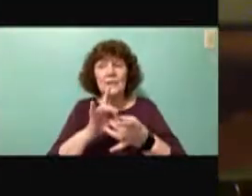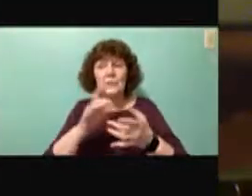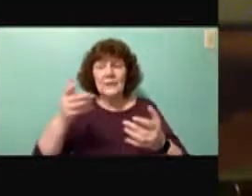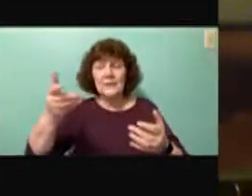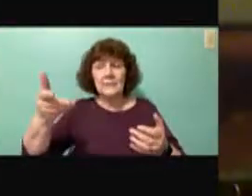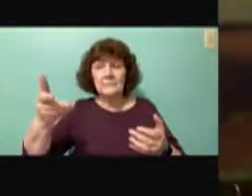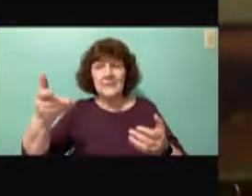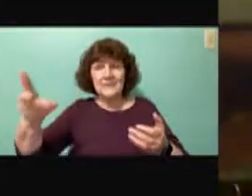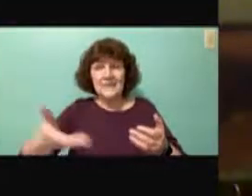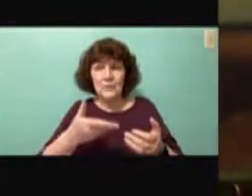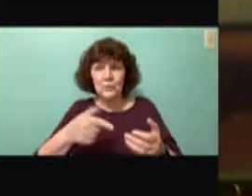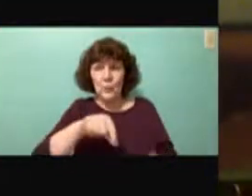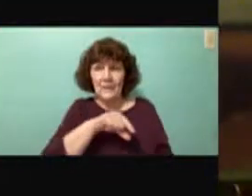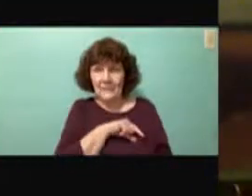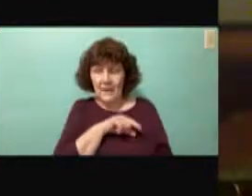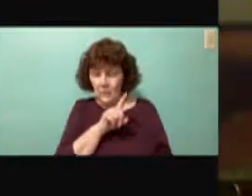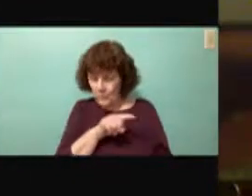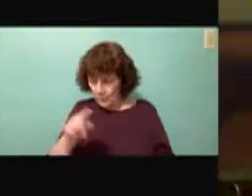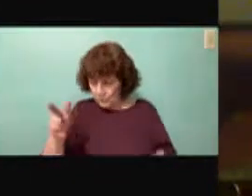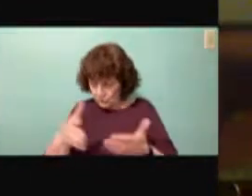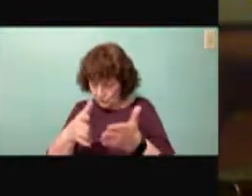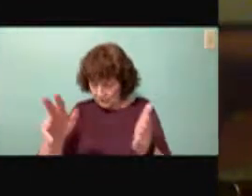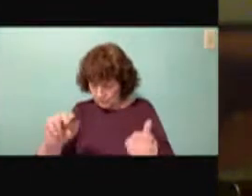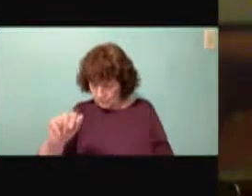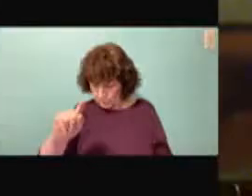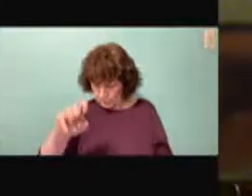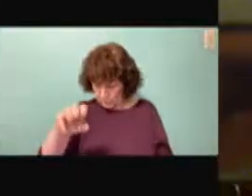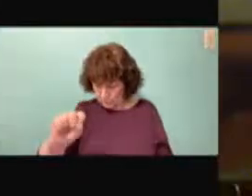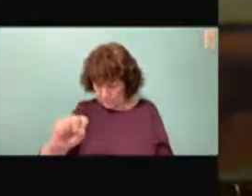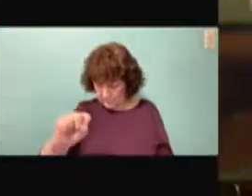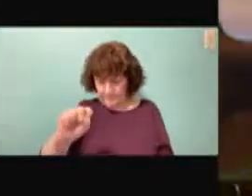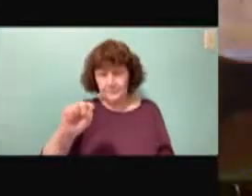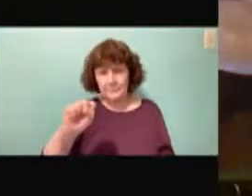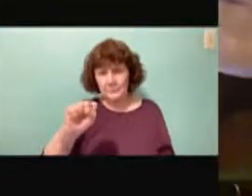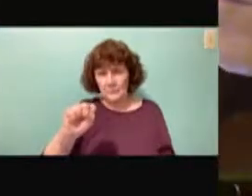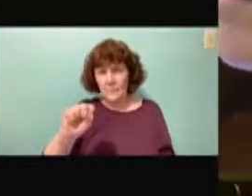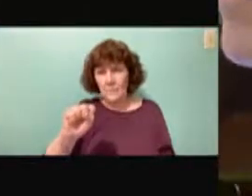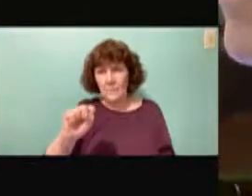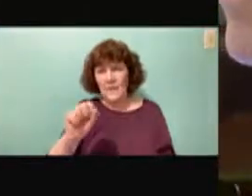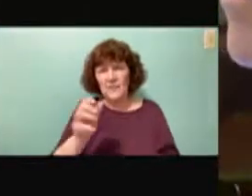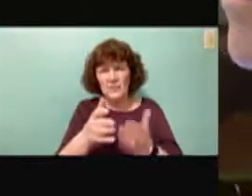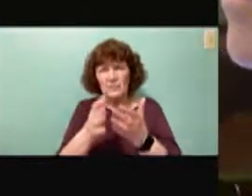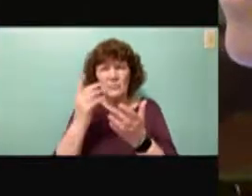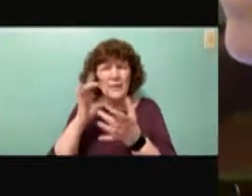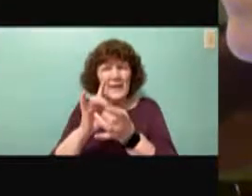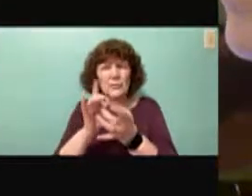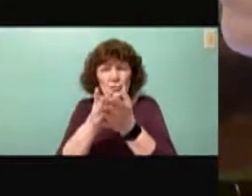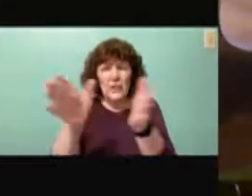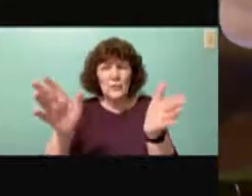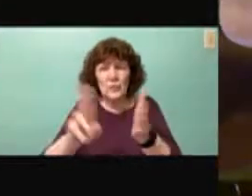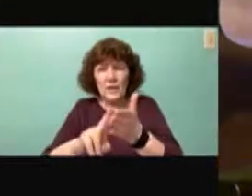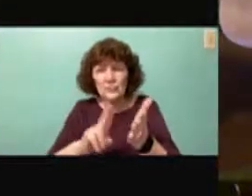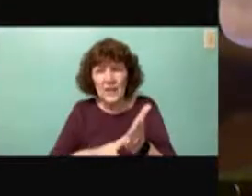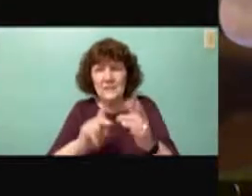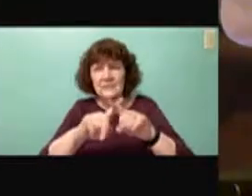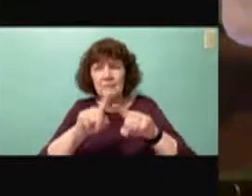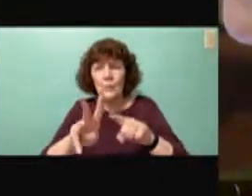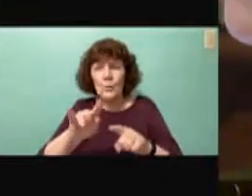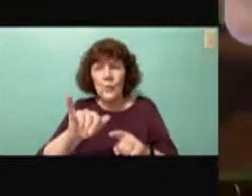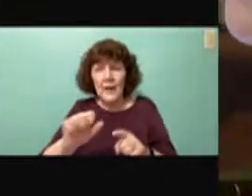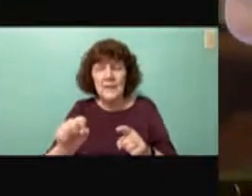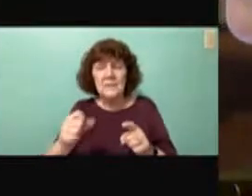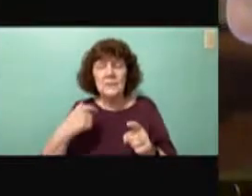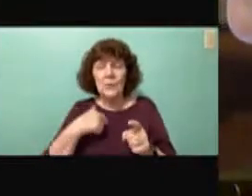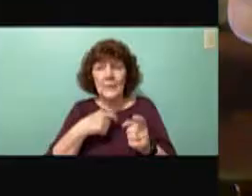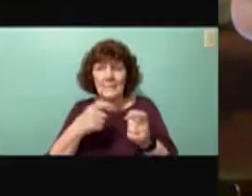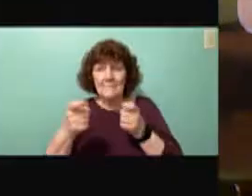these are general notes, but the IT contracts and the way that those are managed are much more expansive and